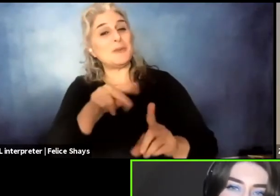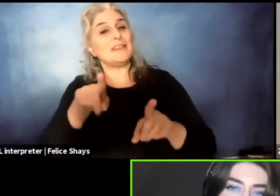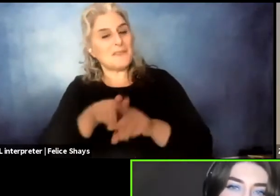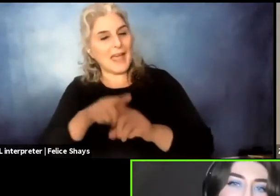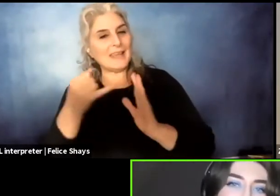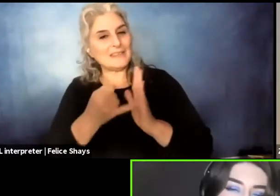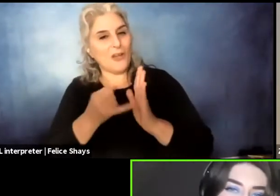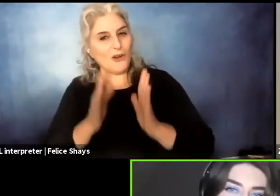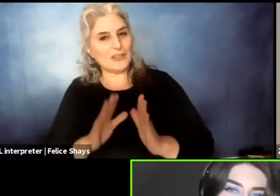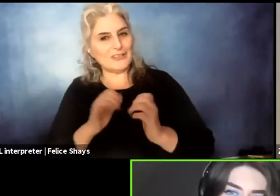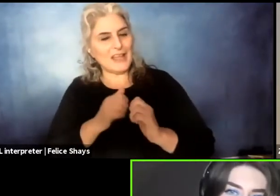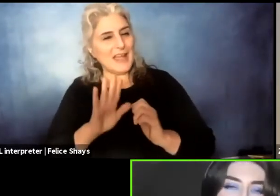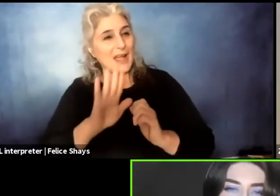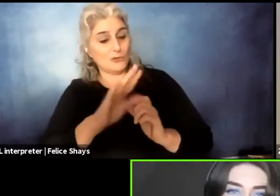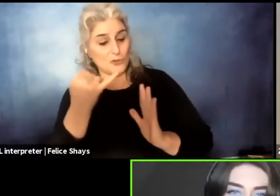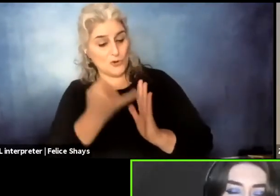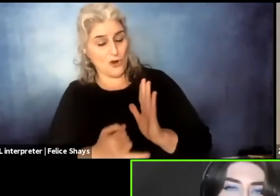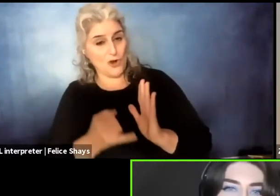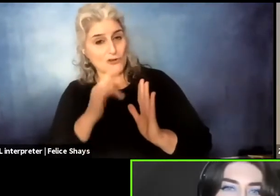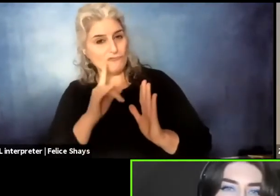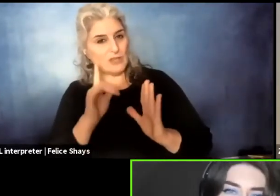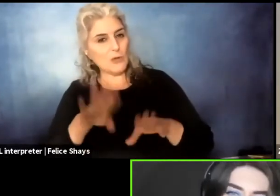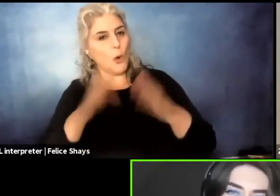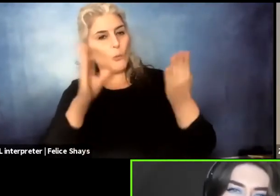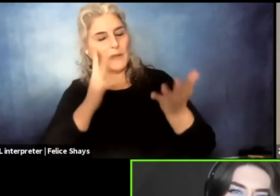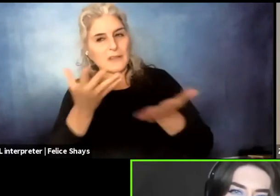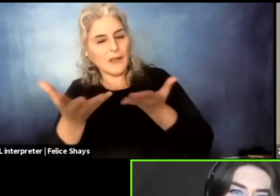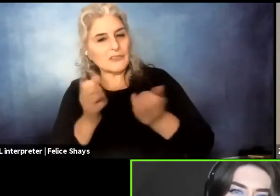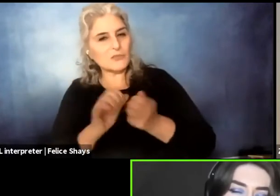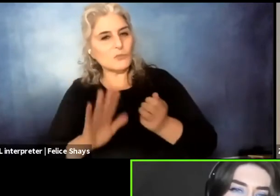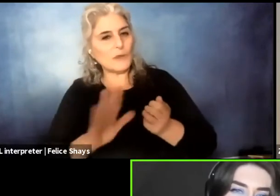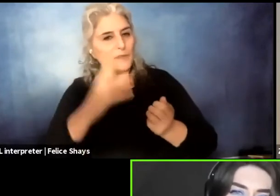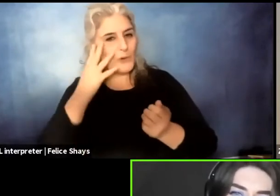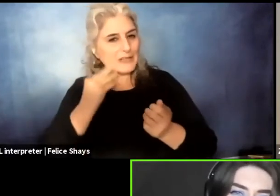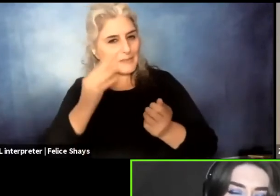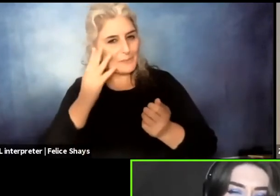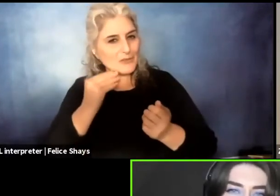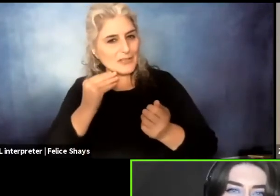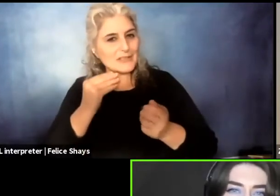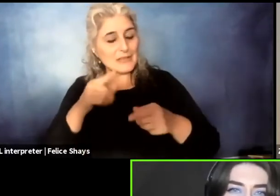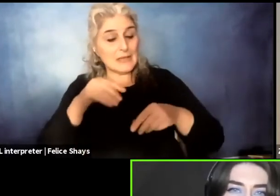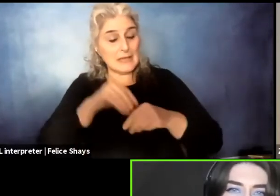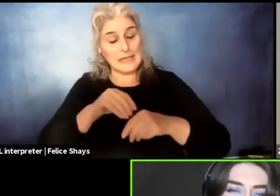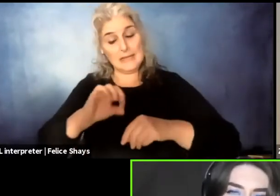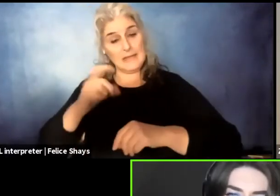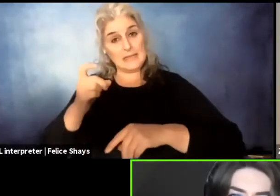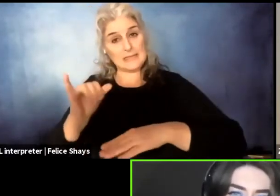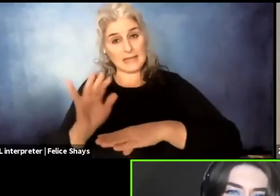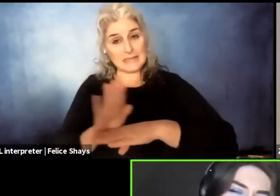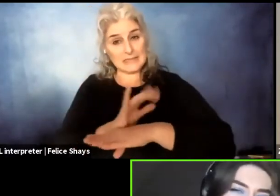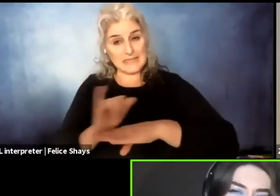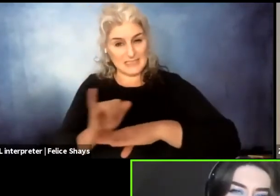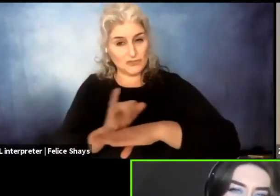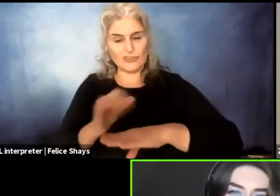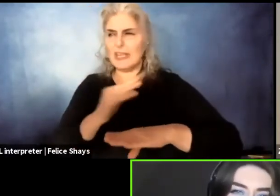how your art is a conversation between your experiences in the sex industry and outside of it,